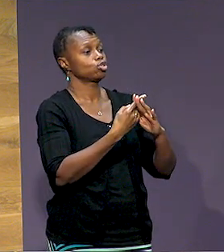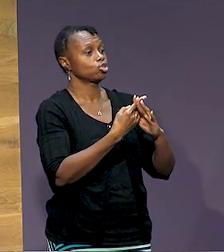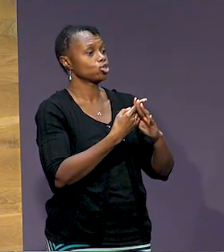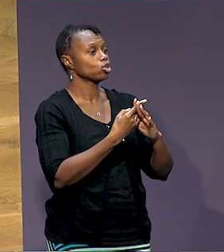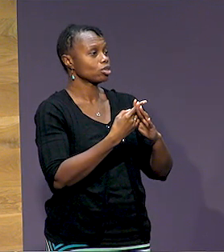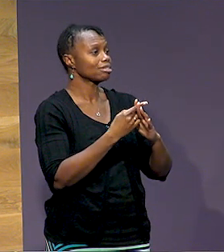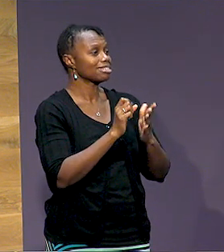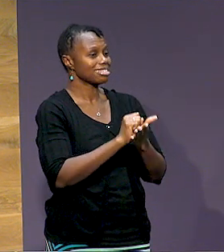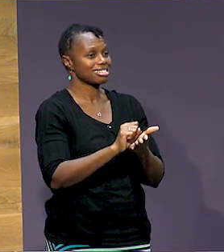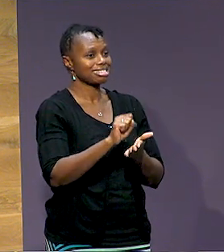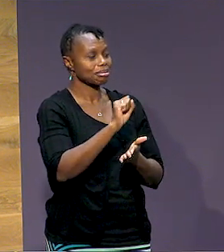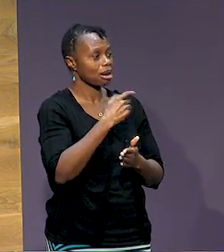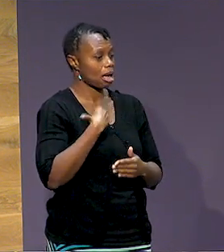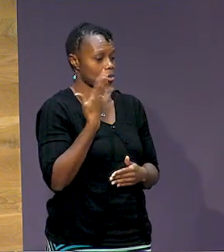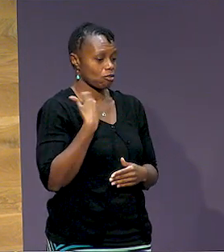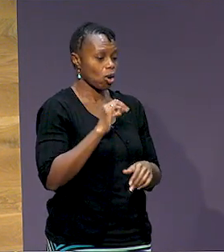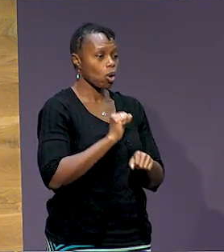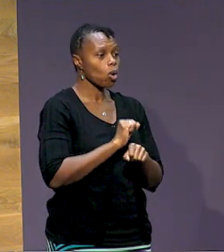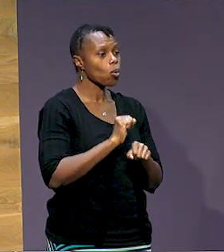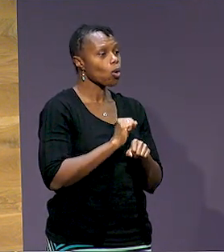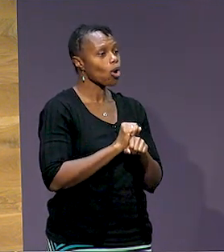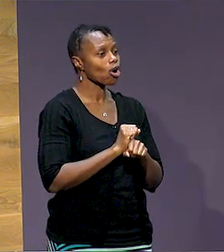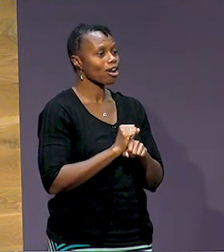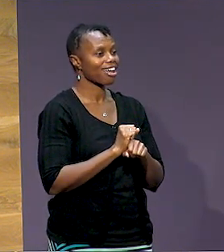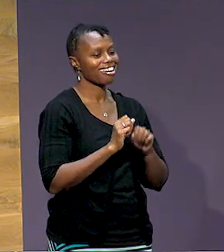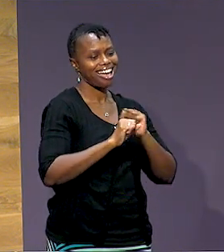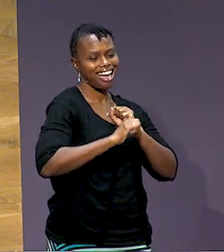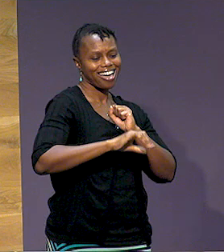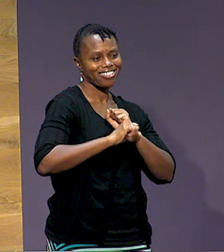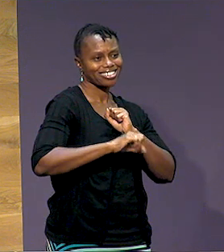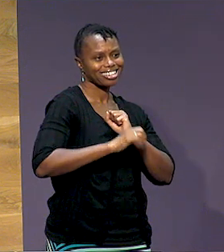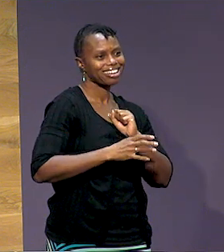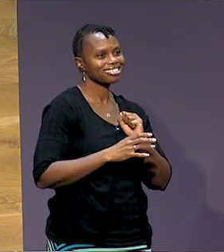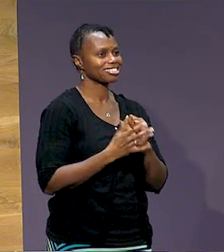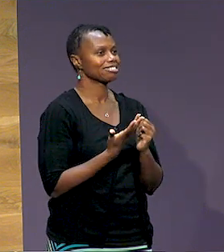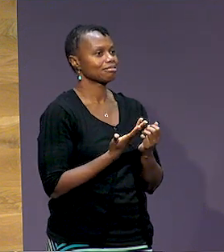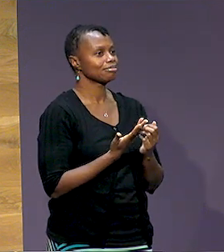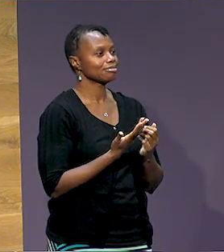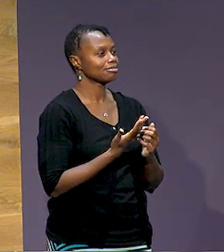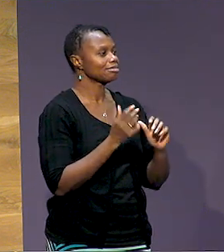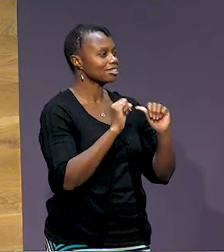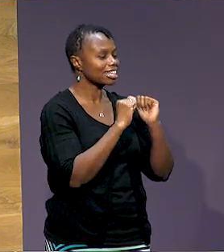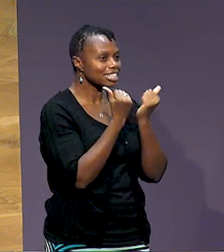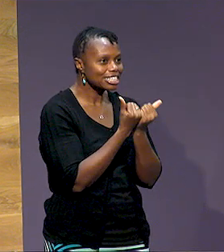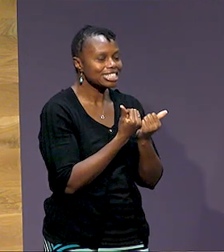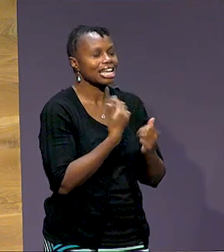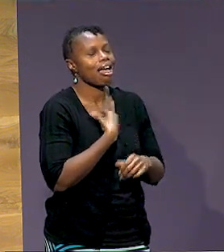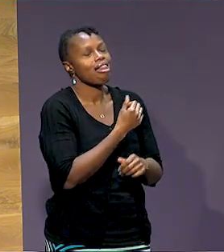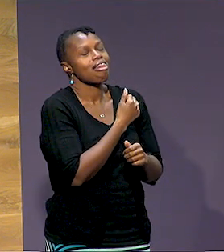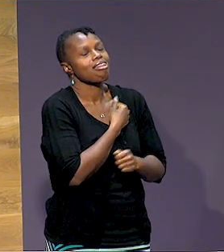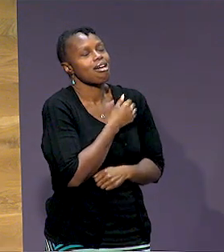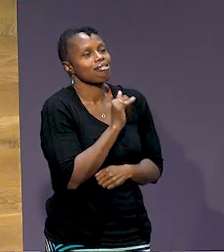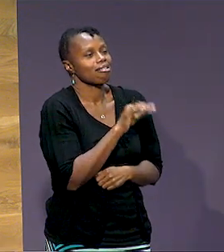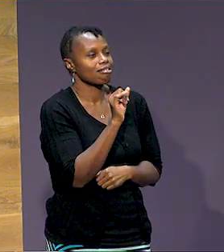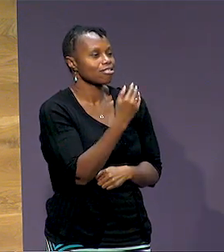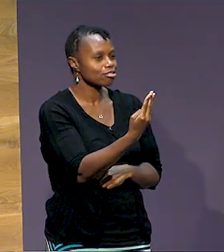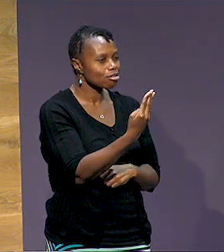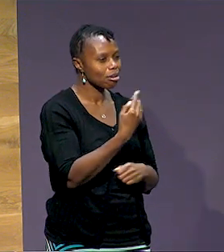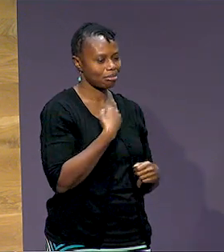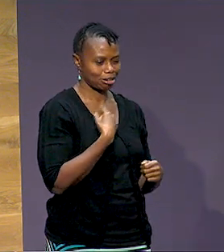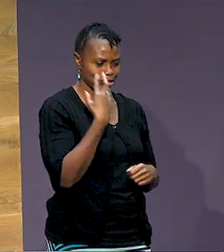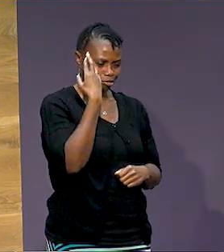an advertising agency as a strategy planner for 5 years, and I loved that job. And what I found